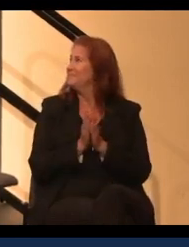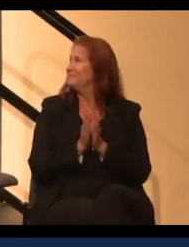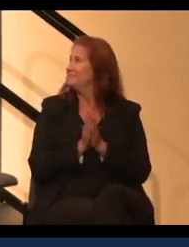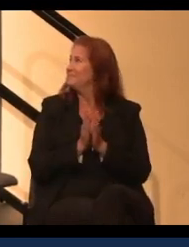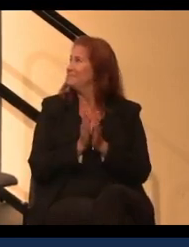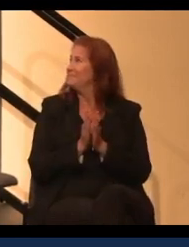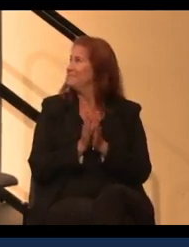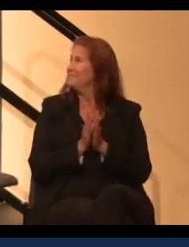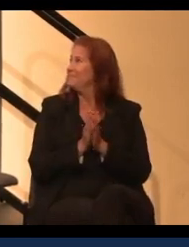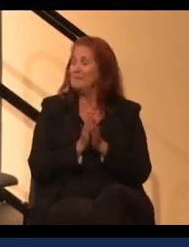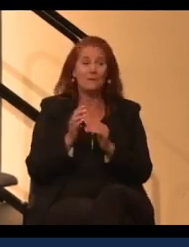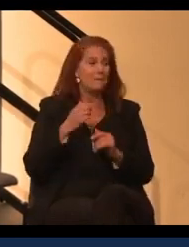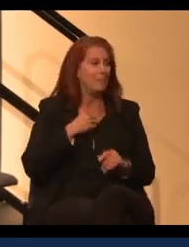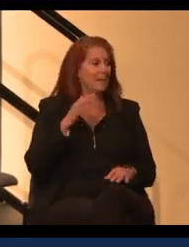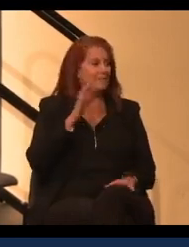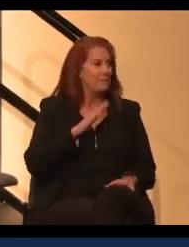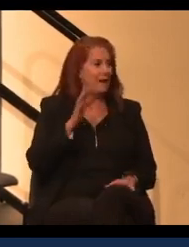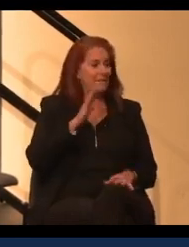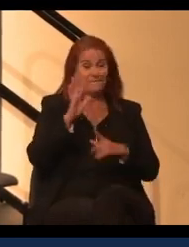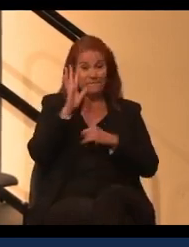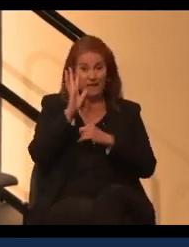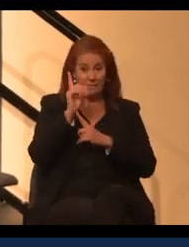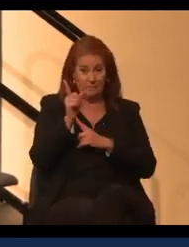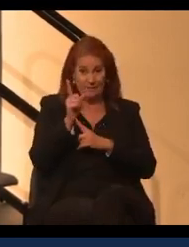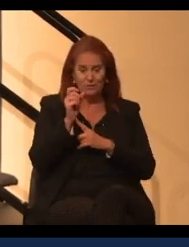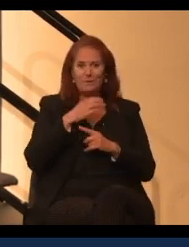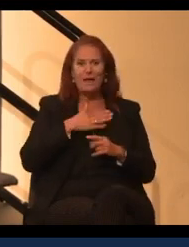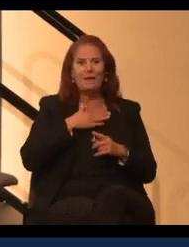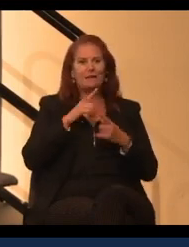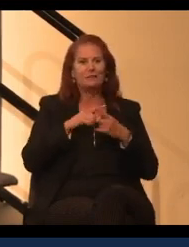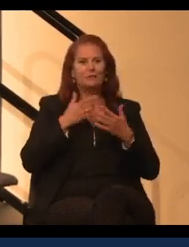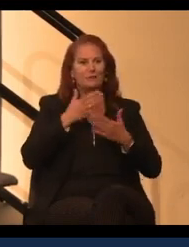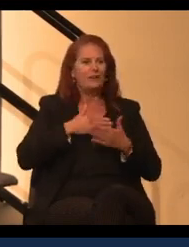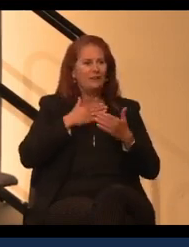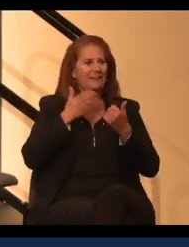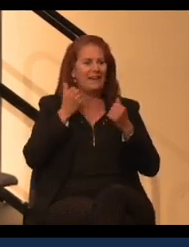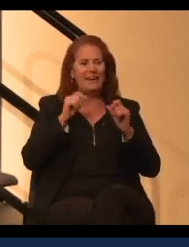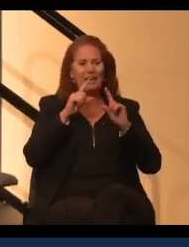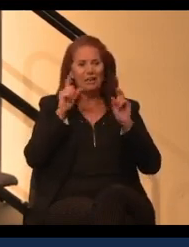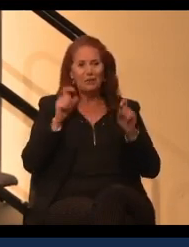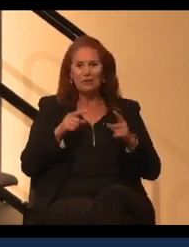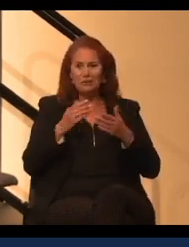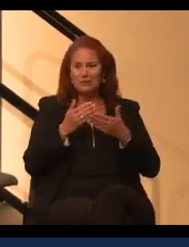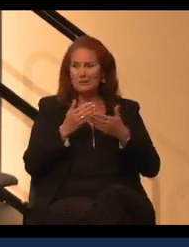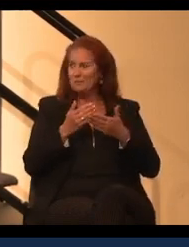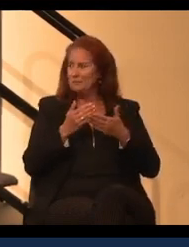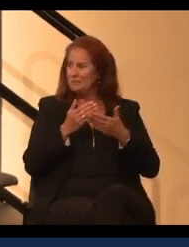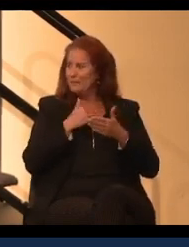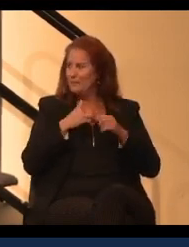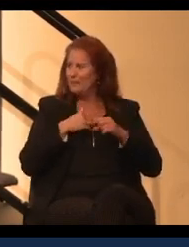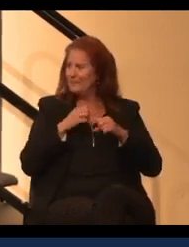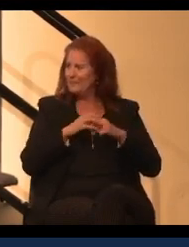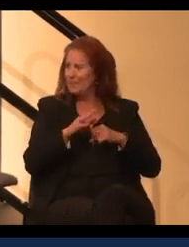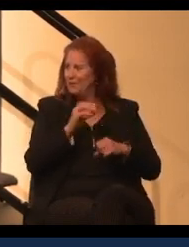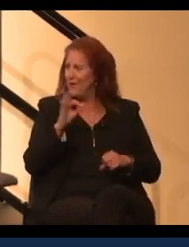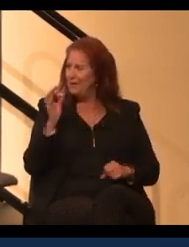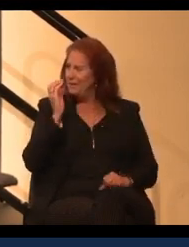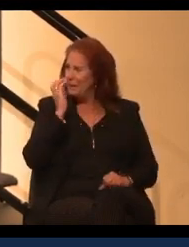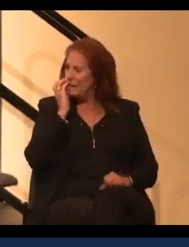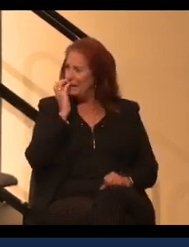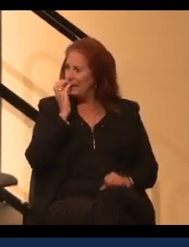We have 5 minutes, so I'm happy to entertain any questions before I send you off.